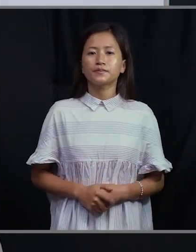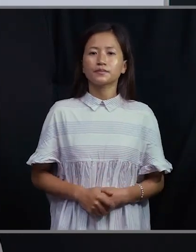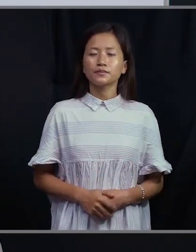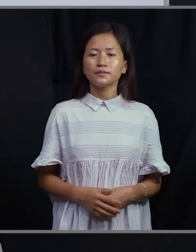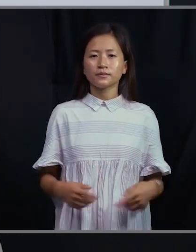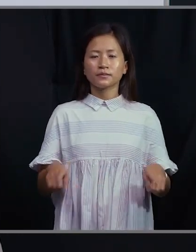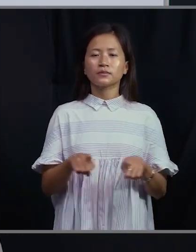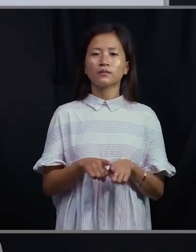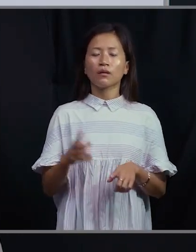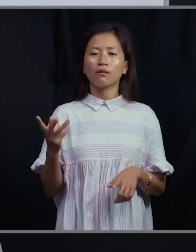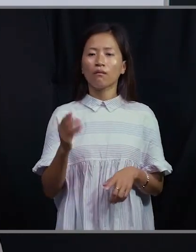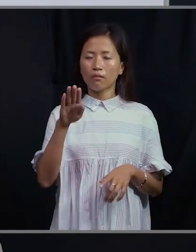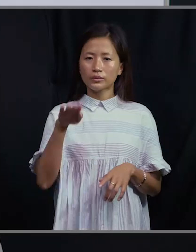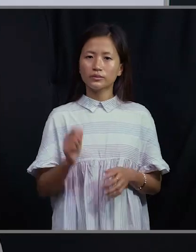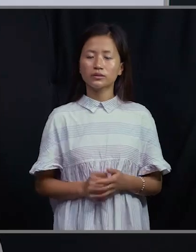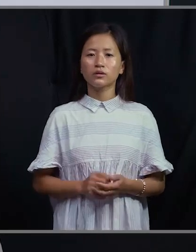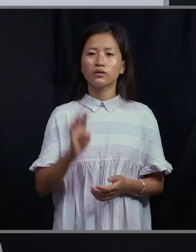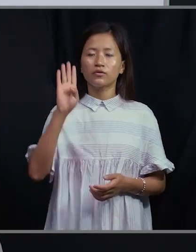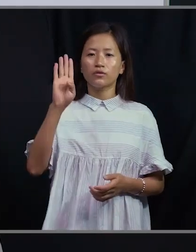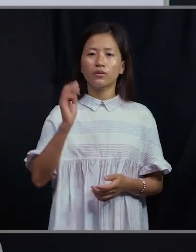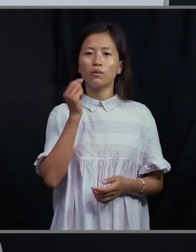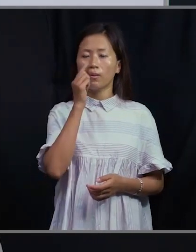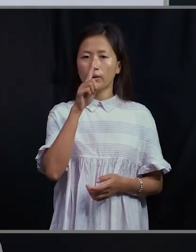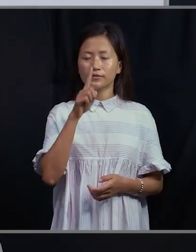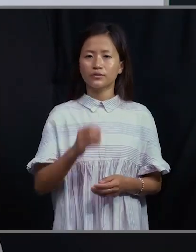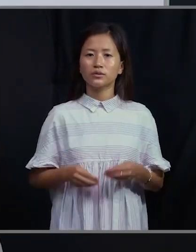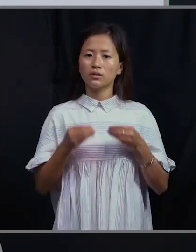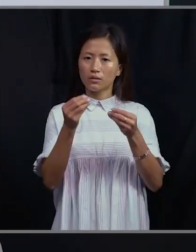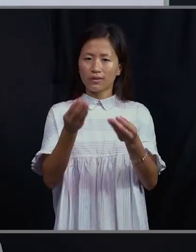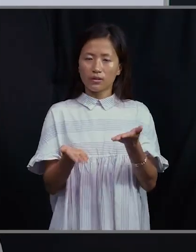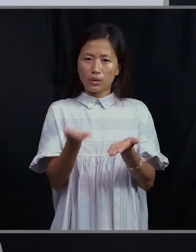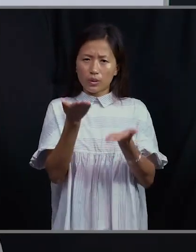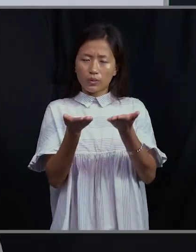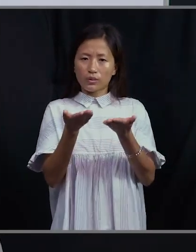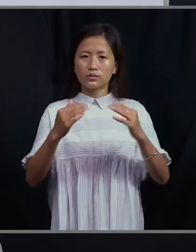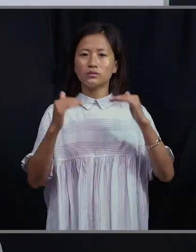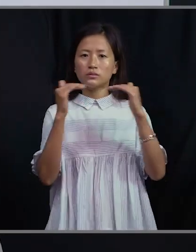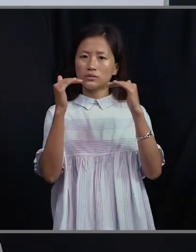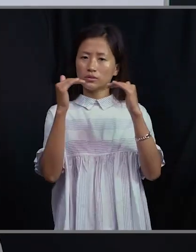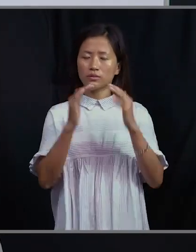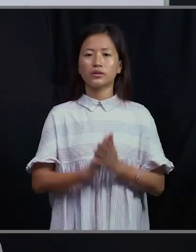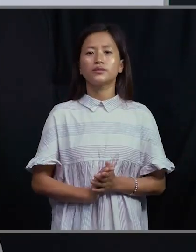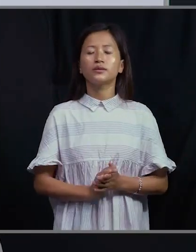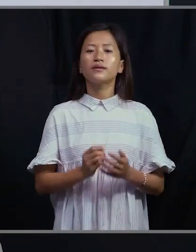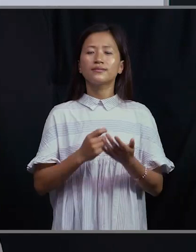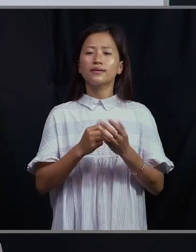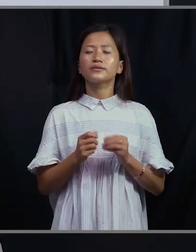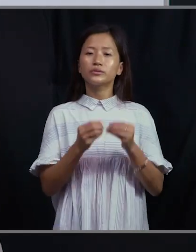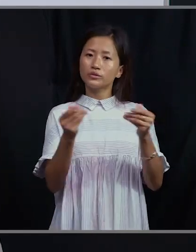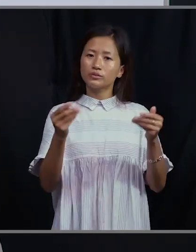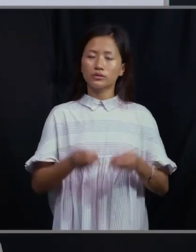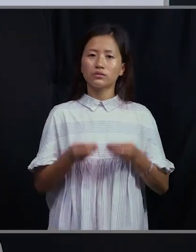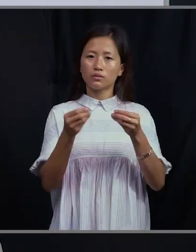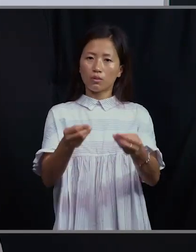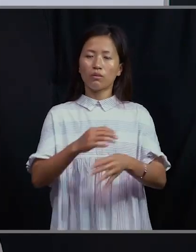And what happened is that all these 4 wives has to be given equal treatment. Okay, I repeat again, equal treatment should be